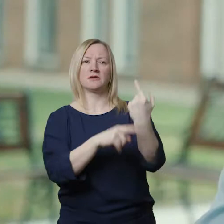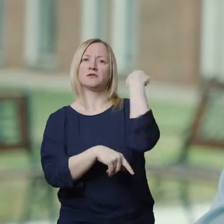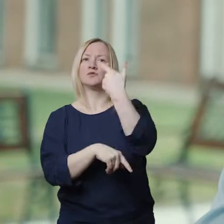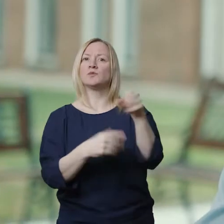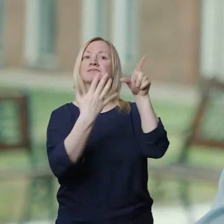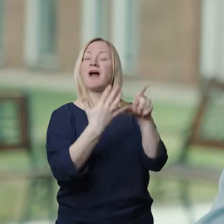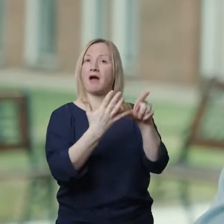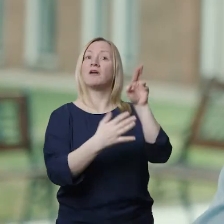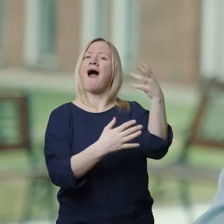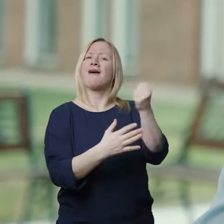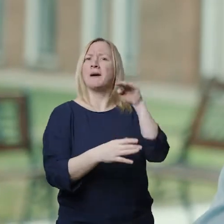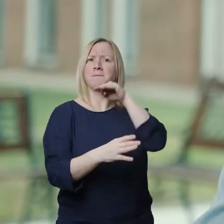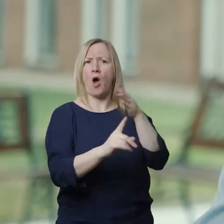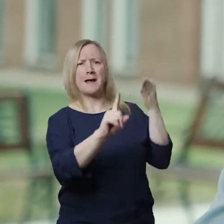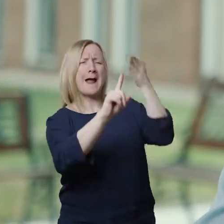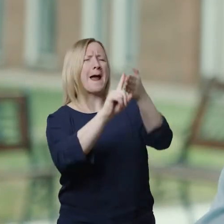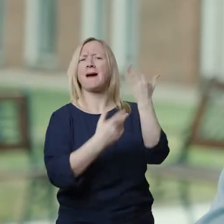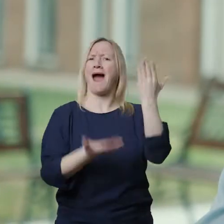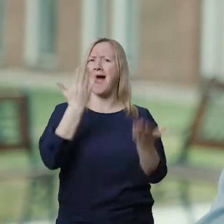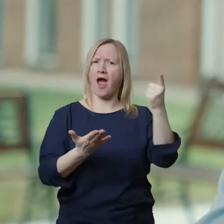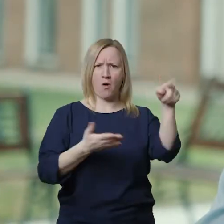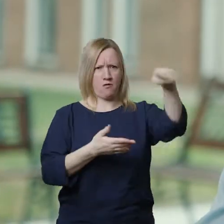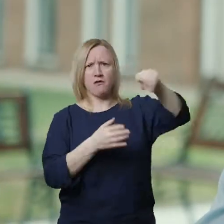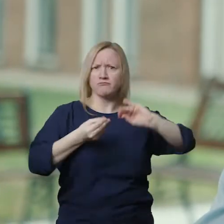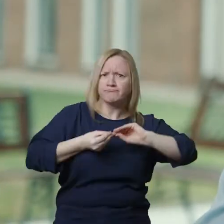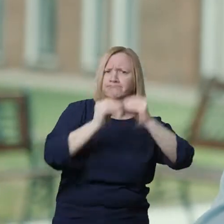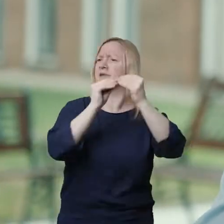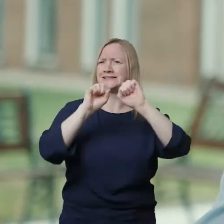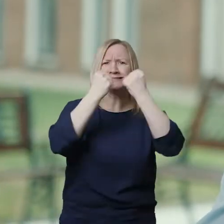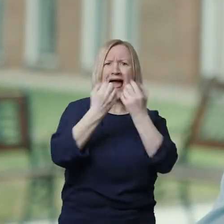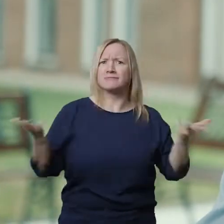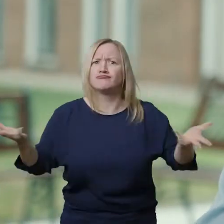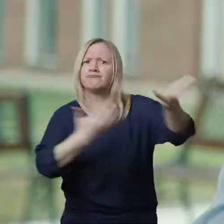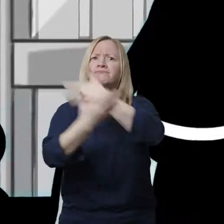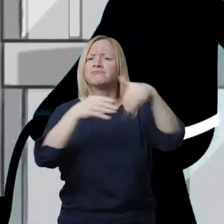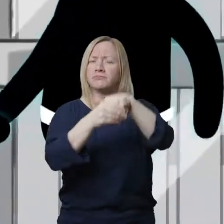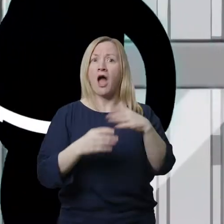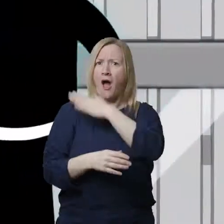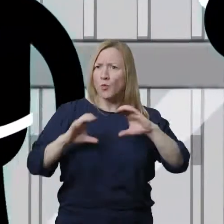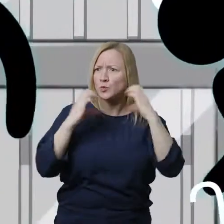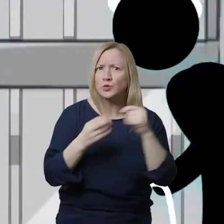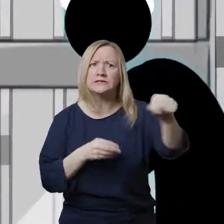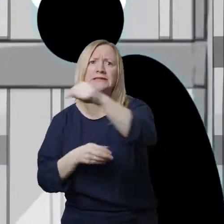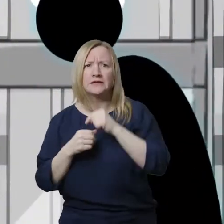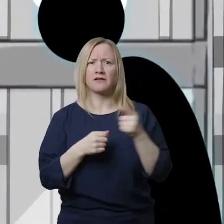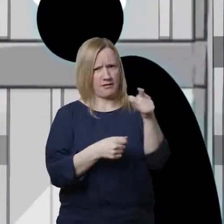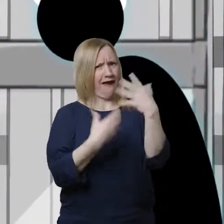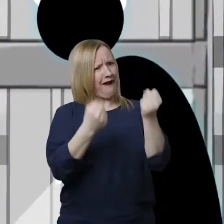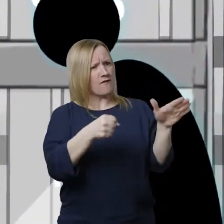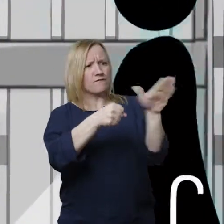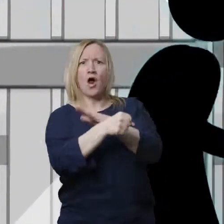Its key aims is how do we create societies or communities that are fully